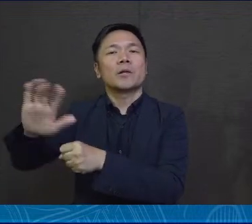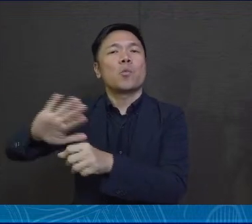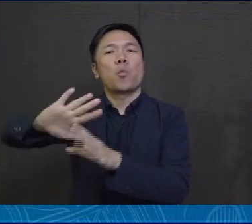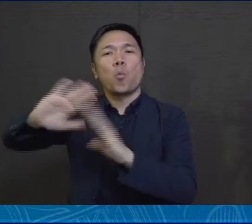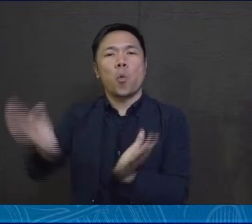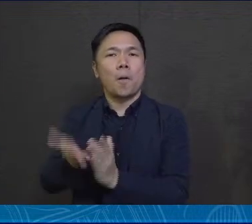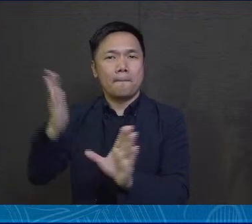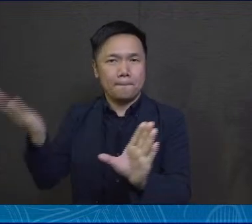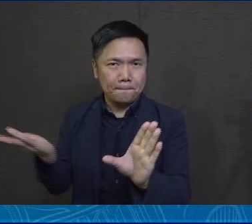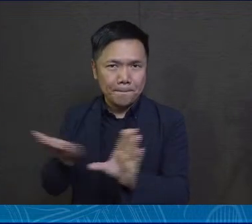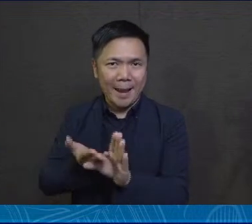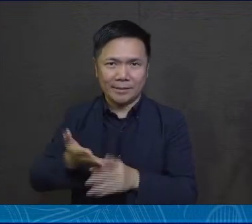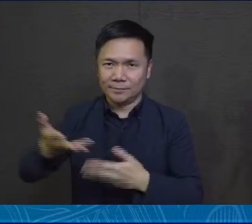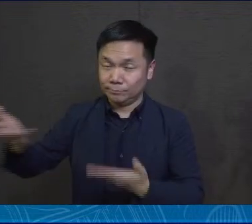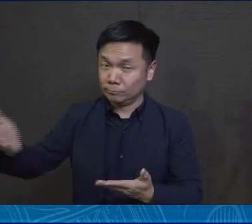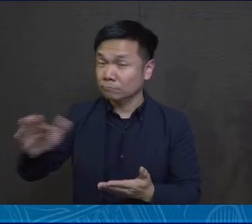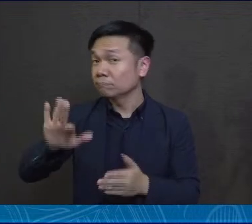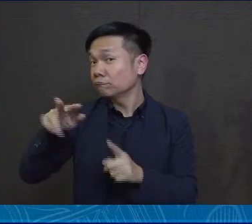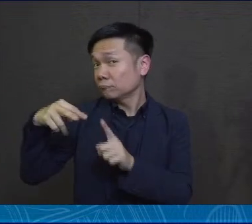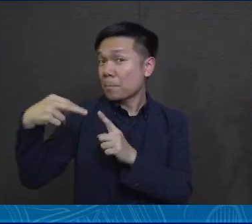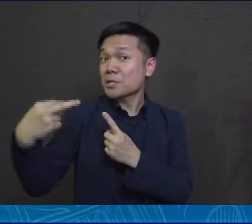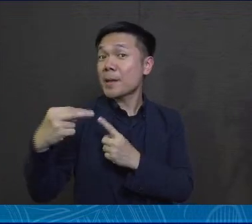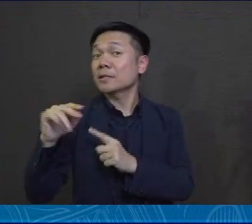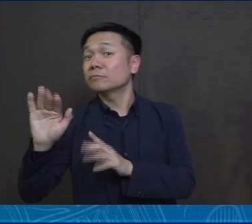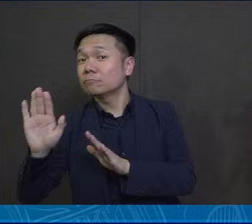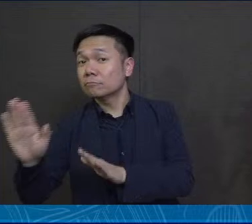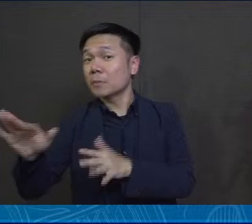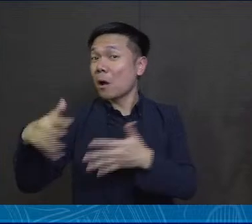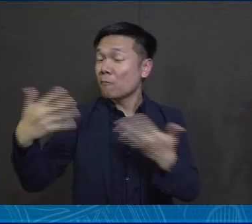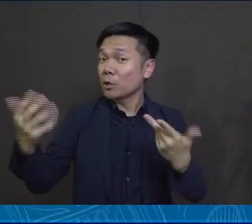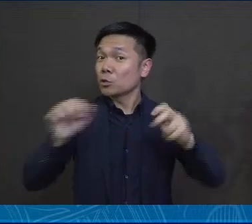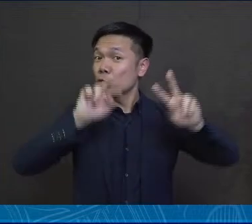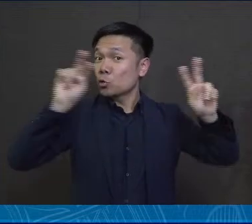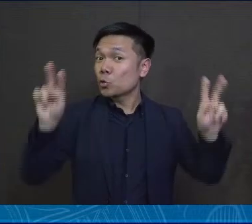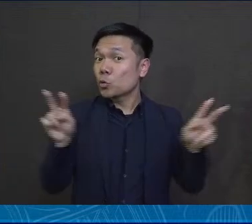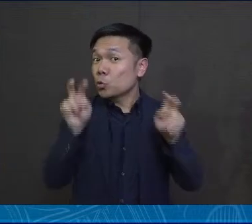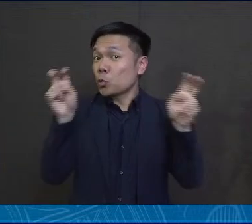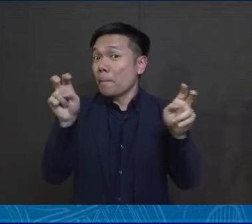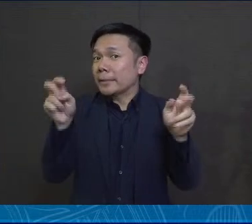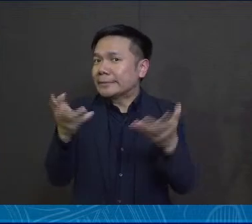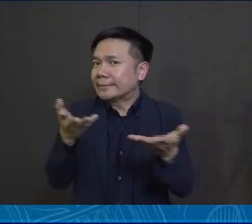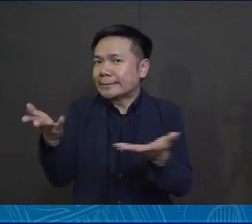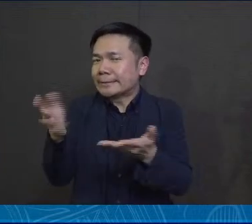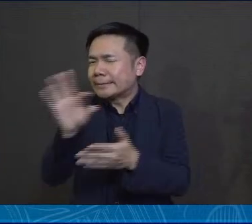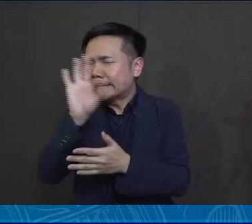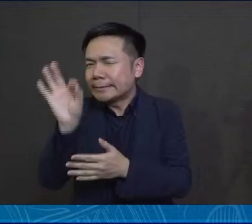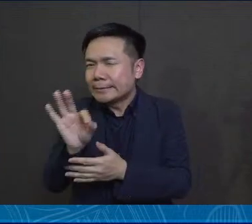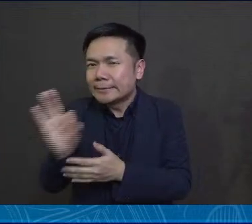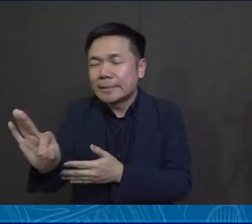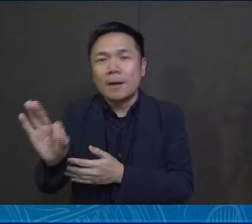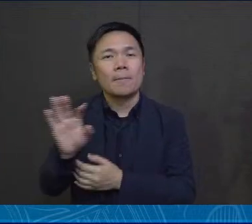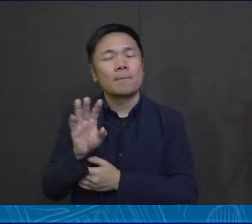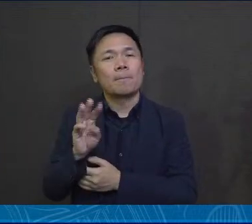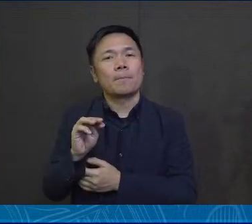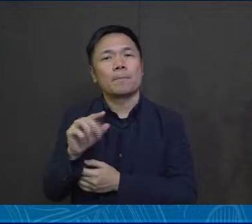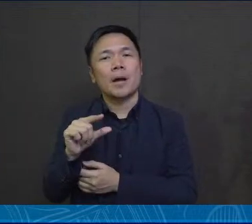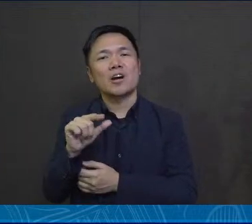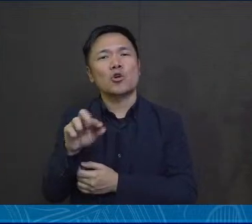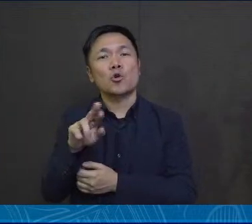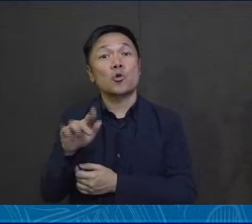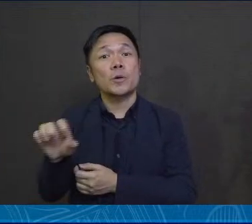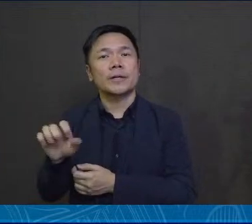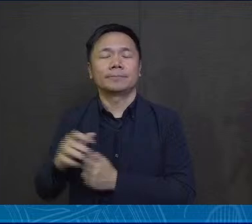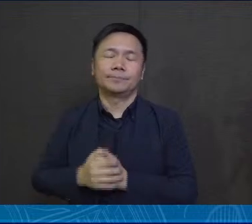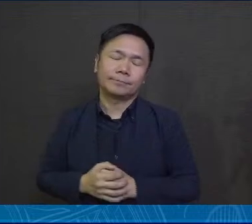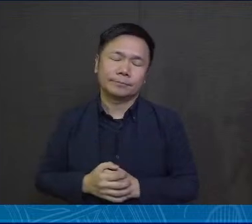to share his perspectives on this particular question. Mr. McGree, considering the